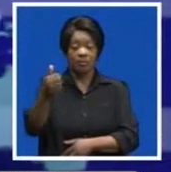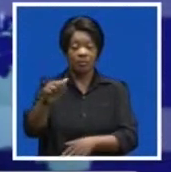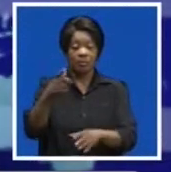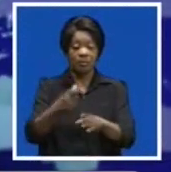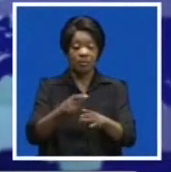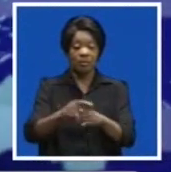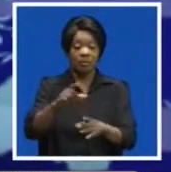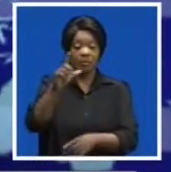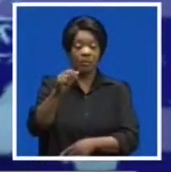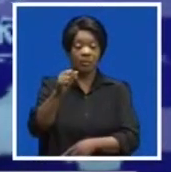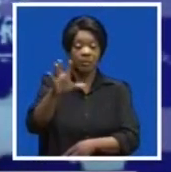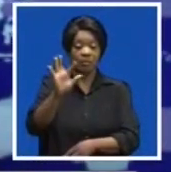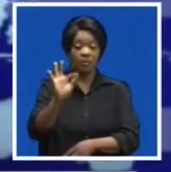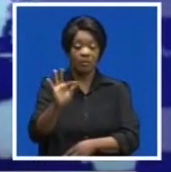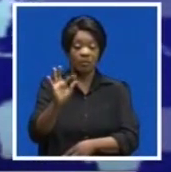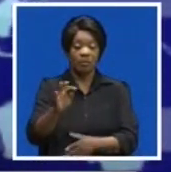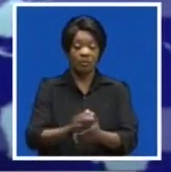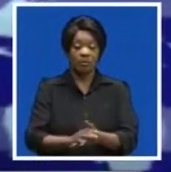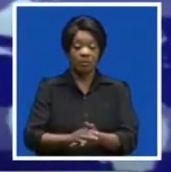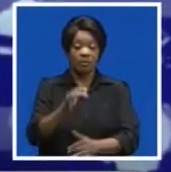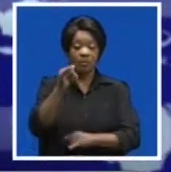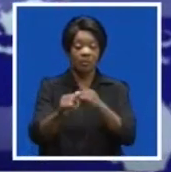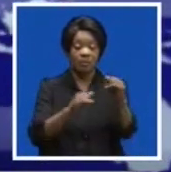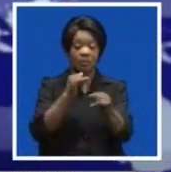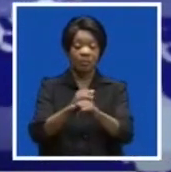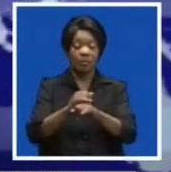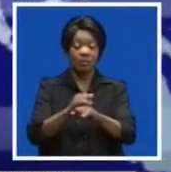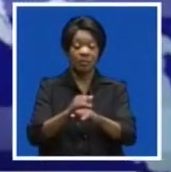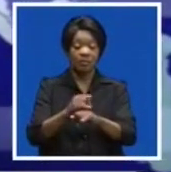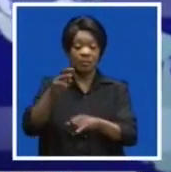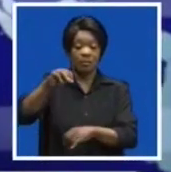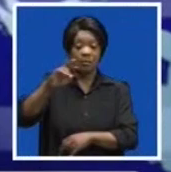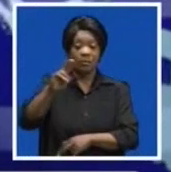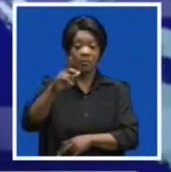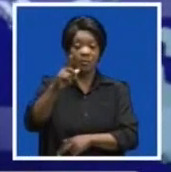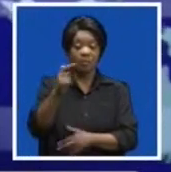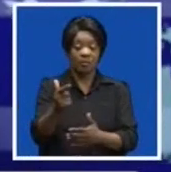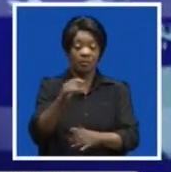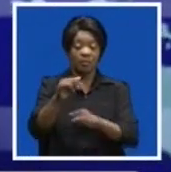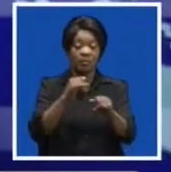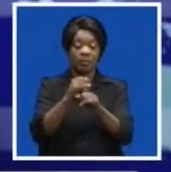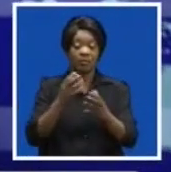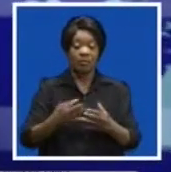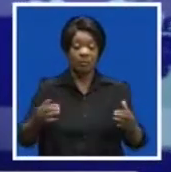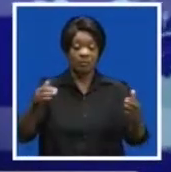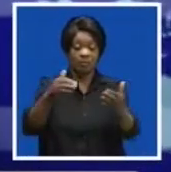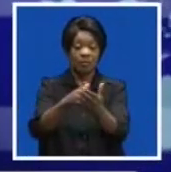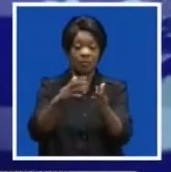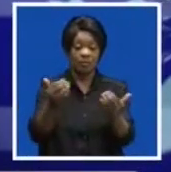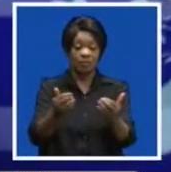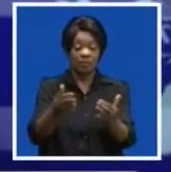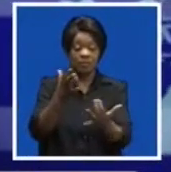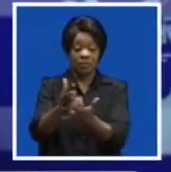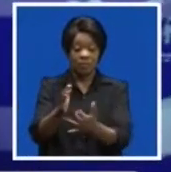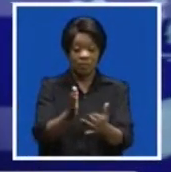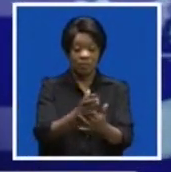December 2019 at Mulungushi International Conference Center. Ms. Chimanse says during the sittings, the